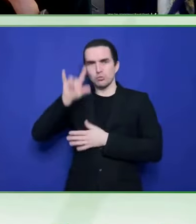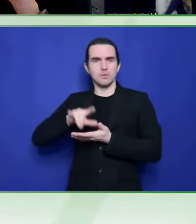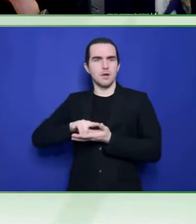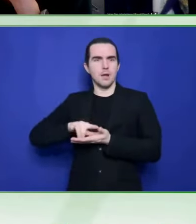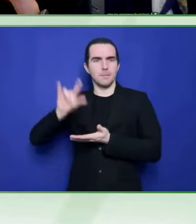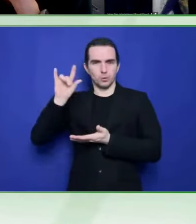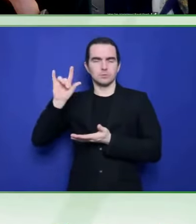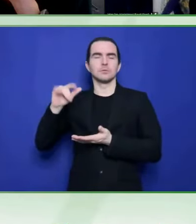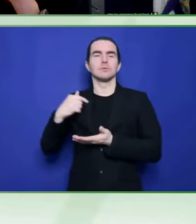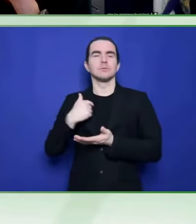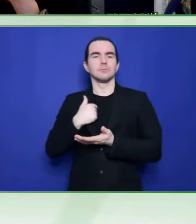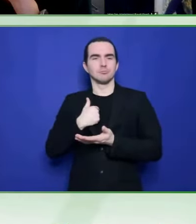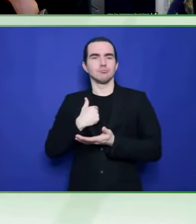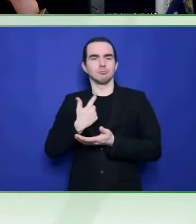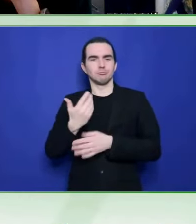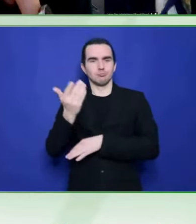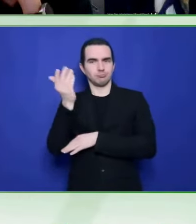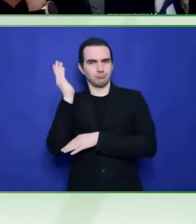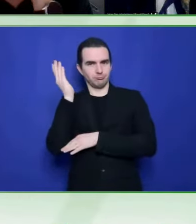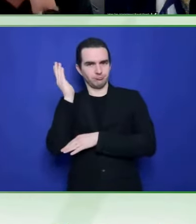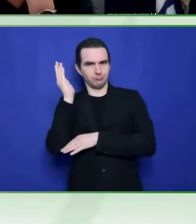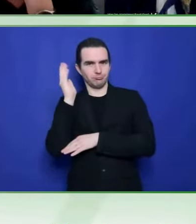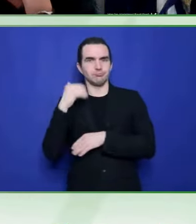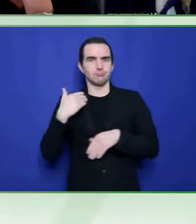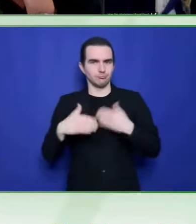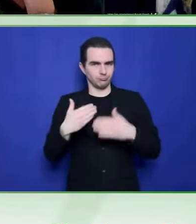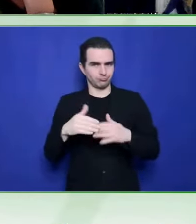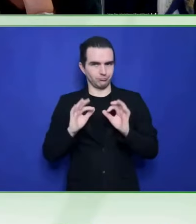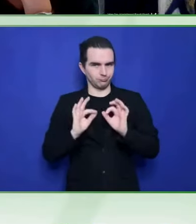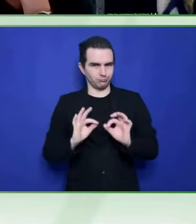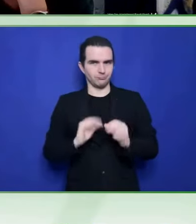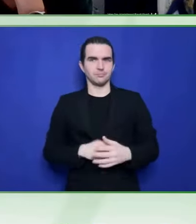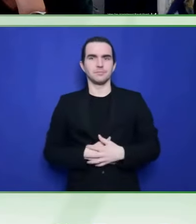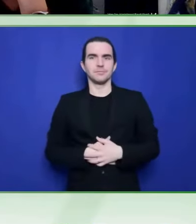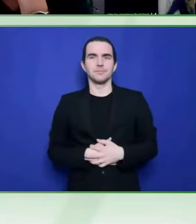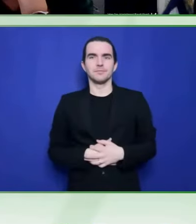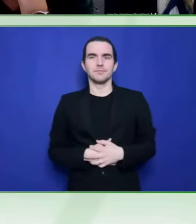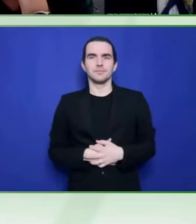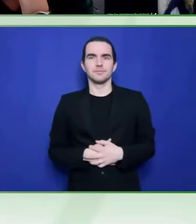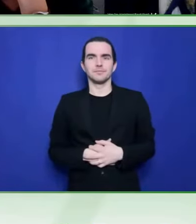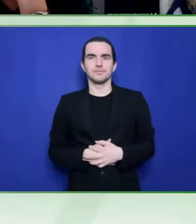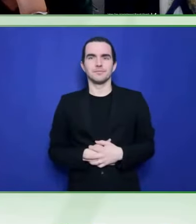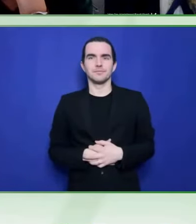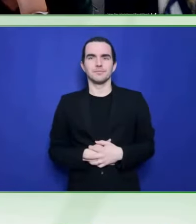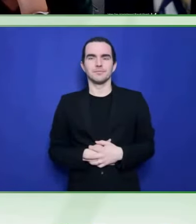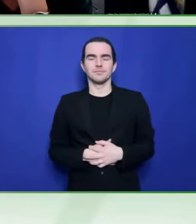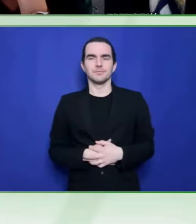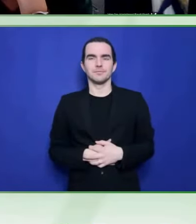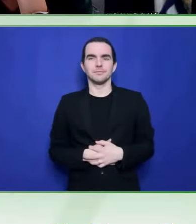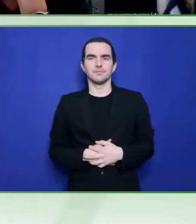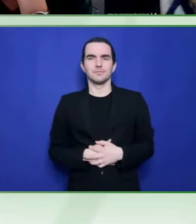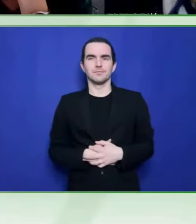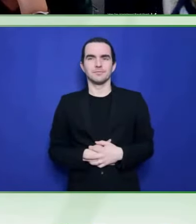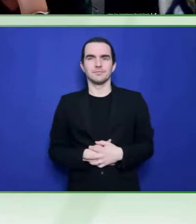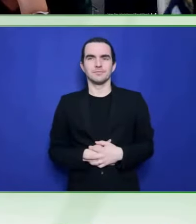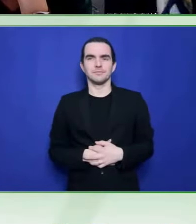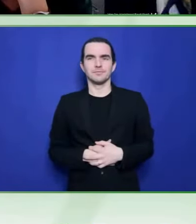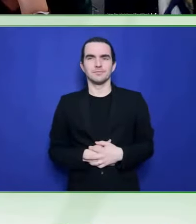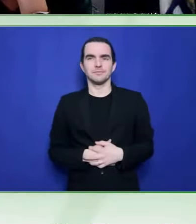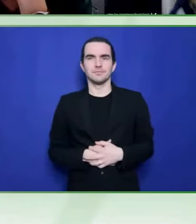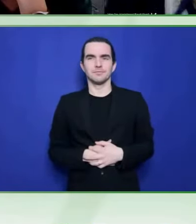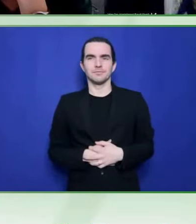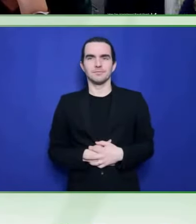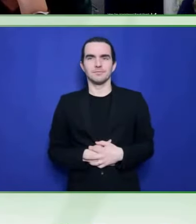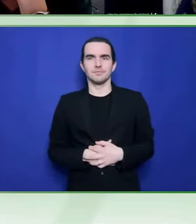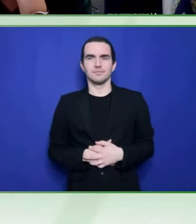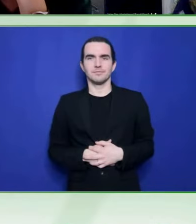by Airport Council International as the most